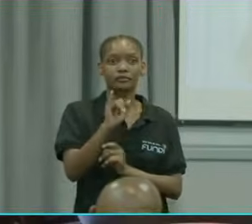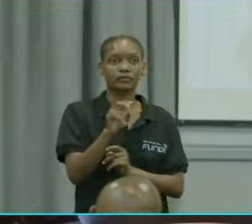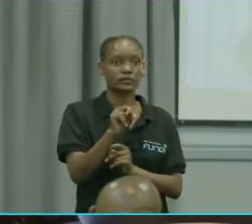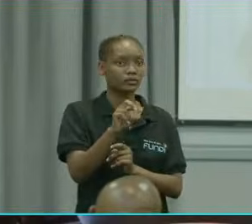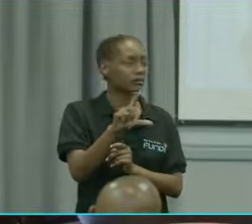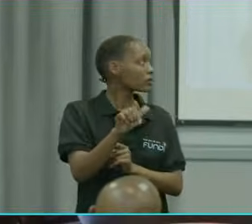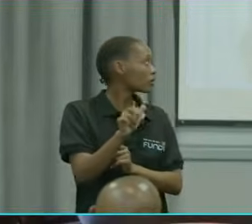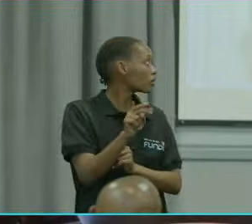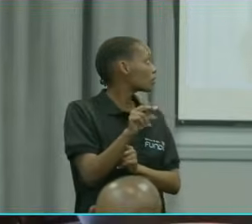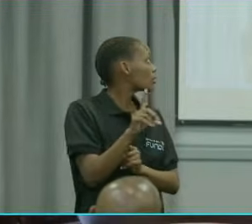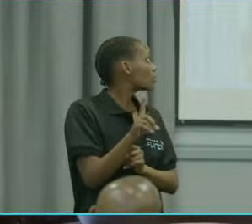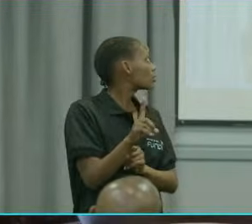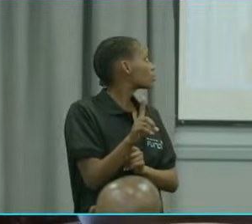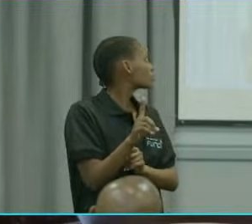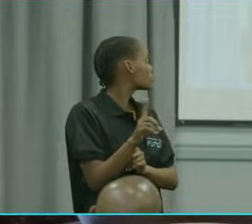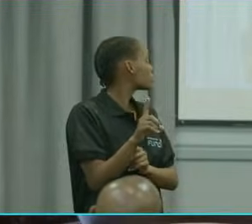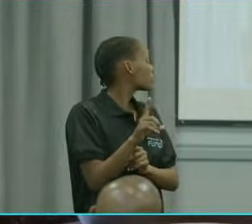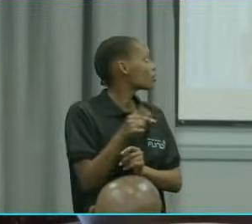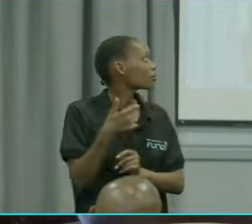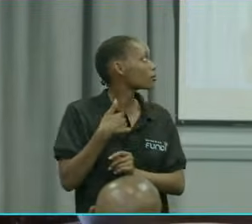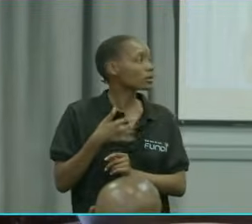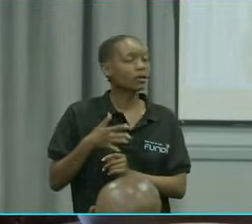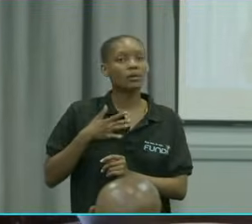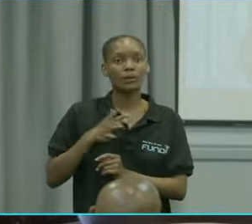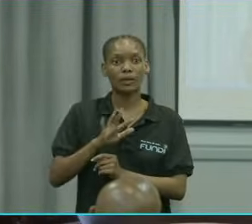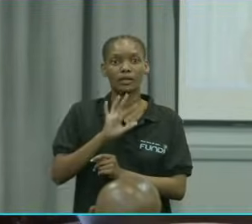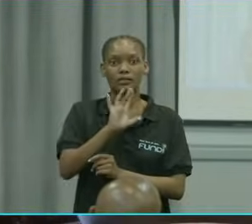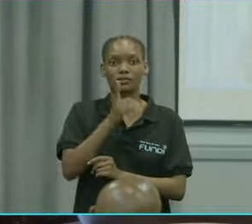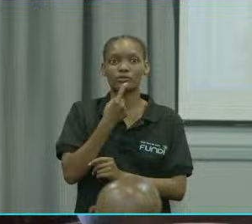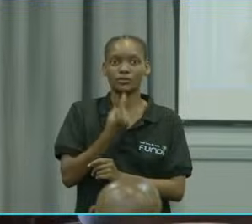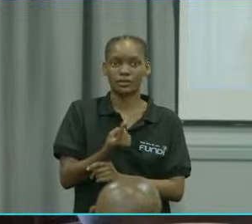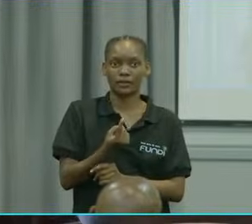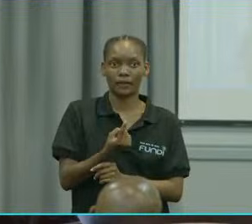presentation. But I want to state that